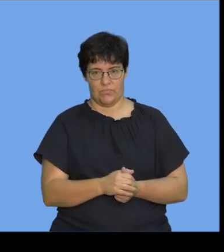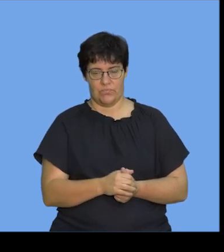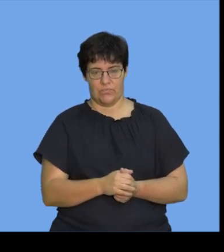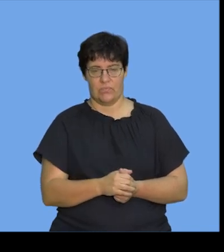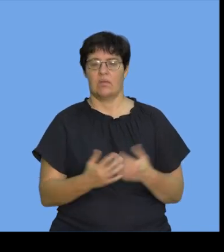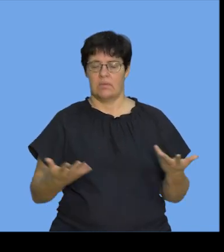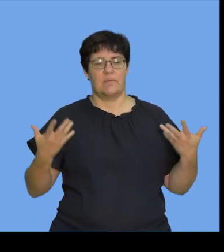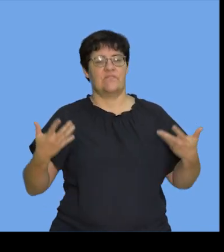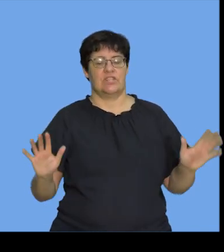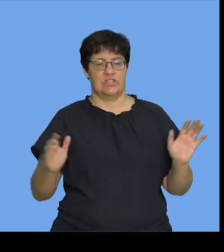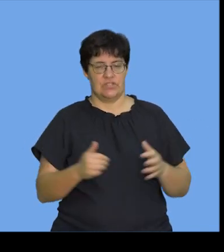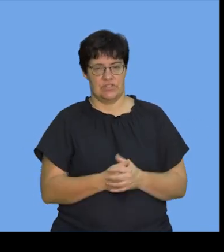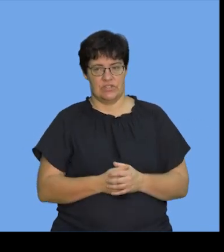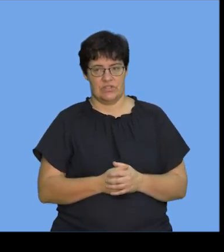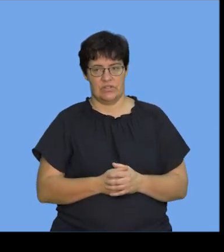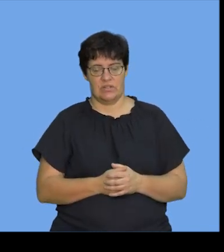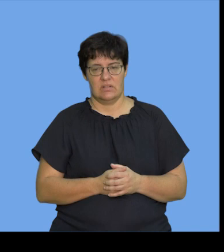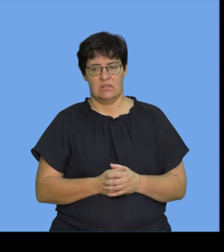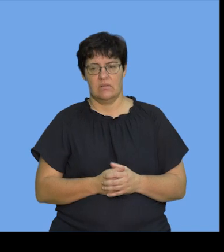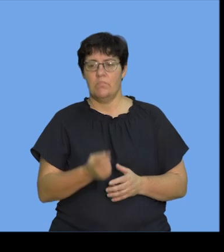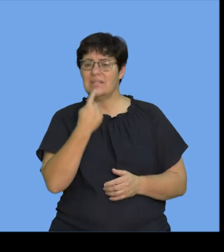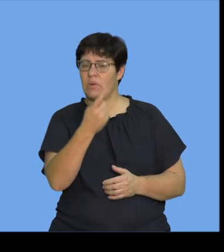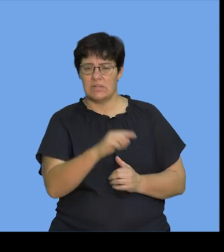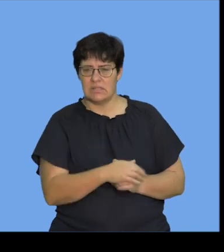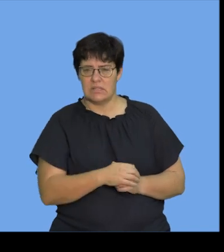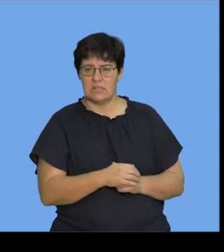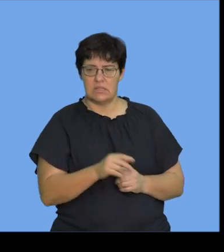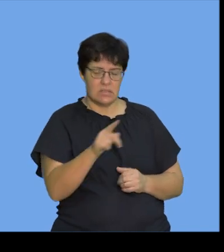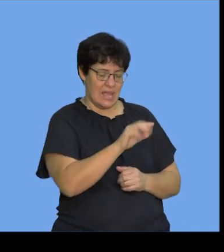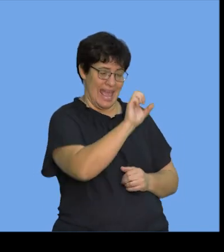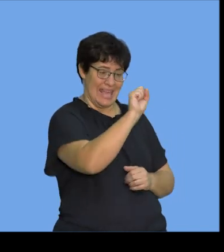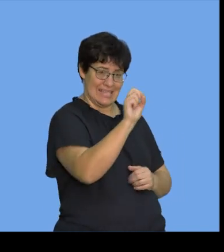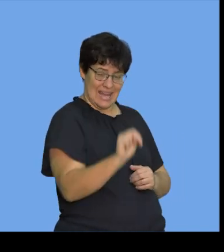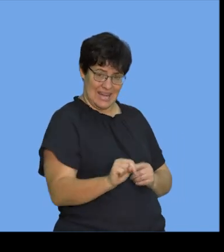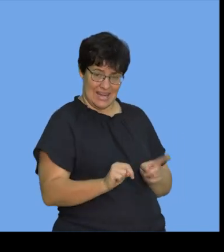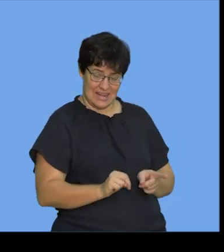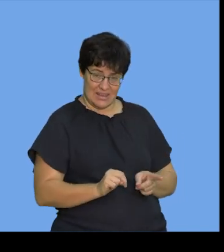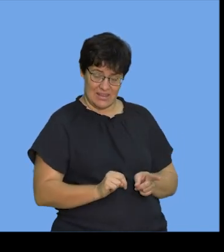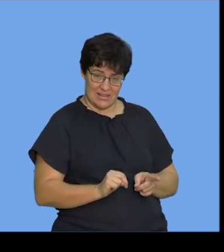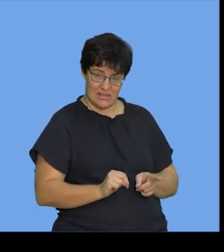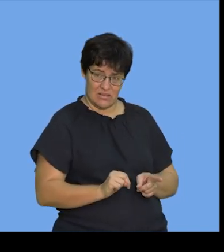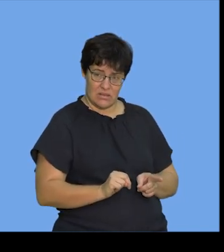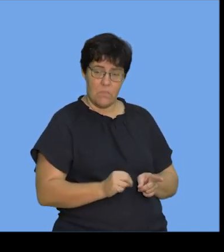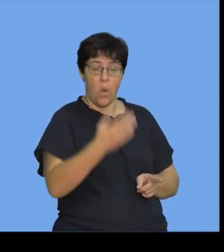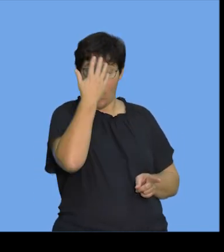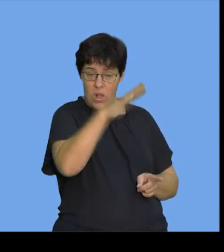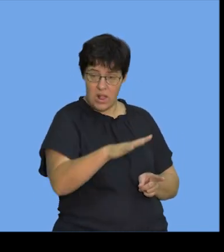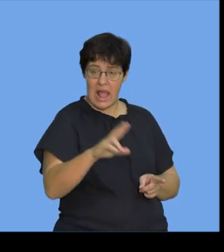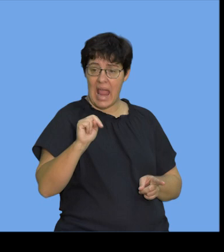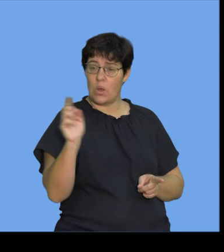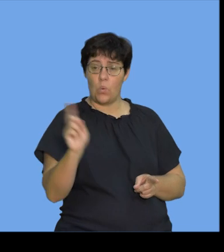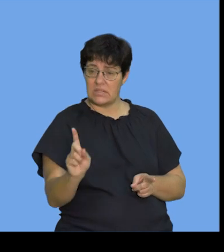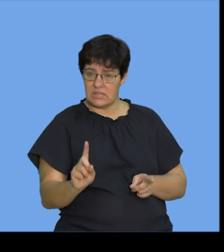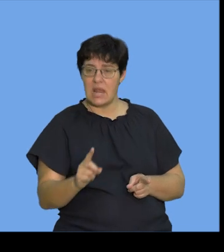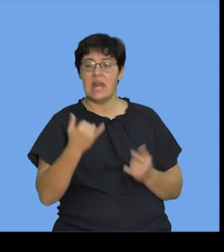Then you're done. But now, what did I say? Here it's Sn, right? As soon as you then know what n is, you must